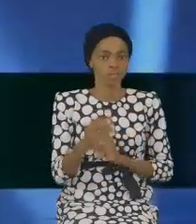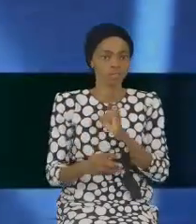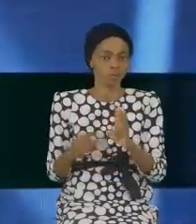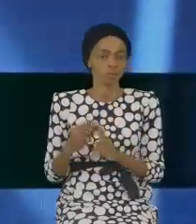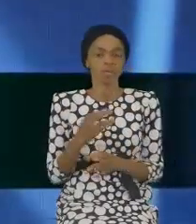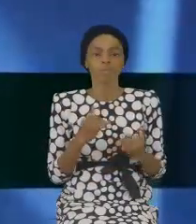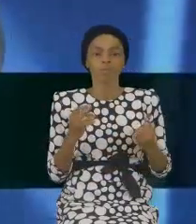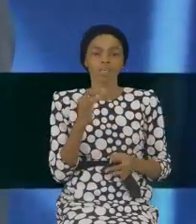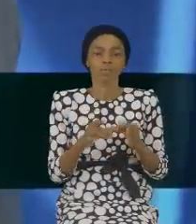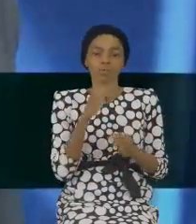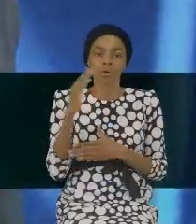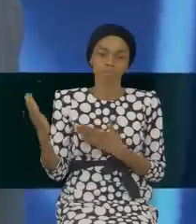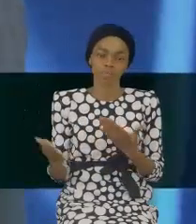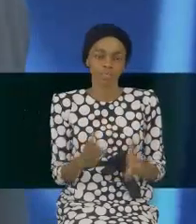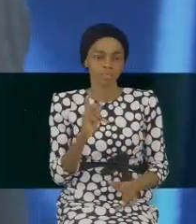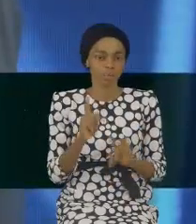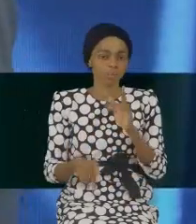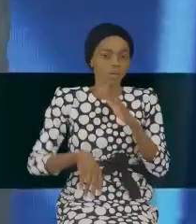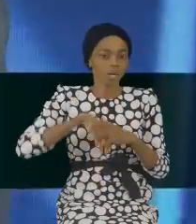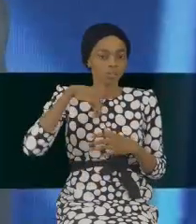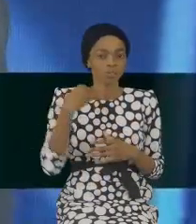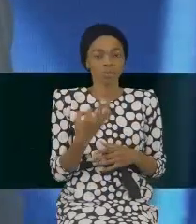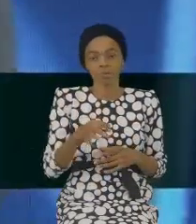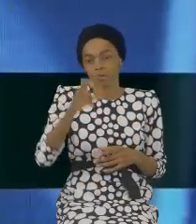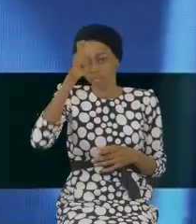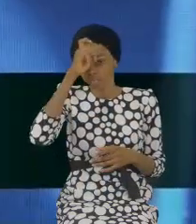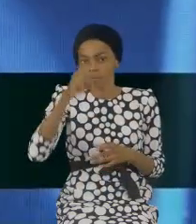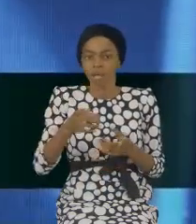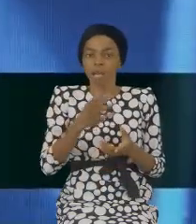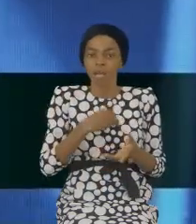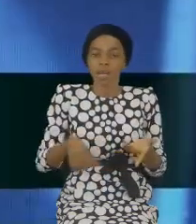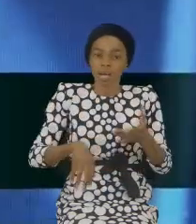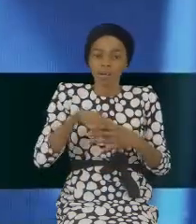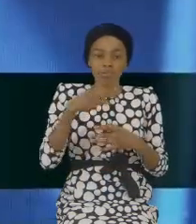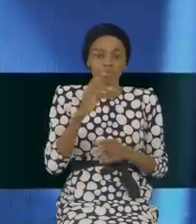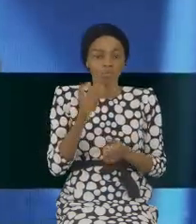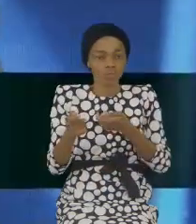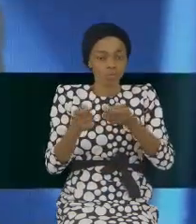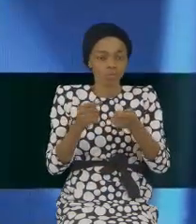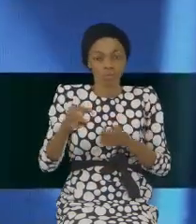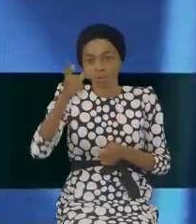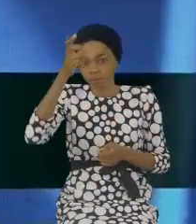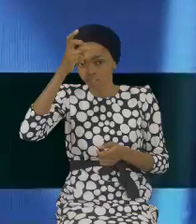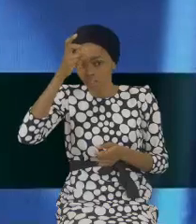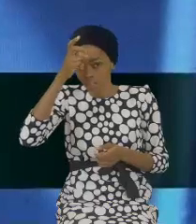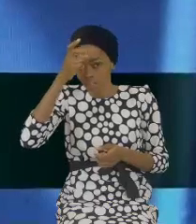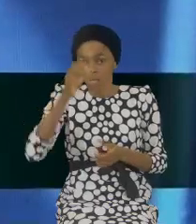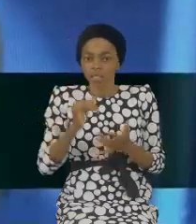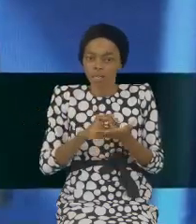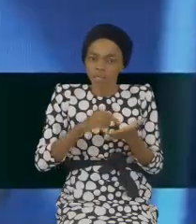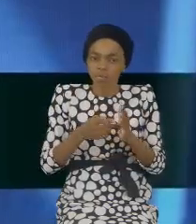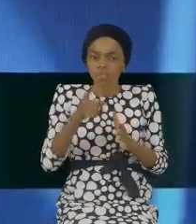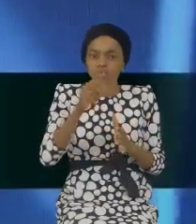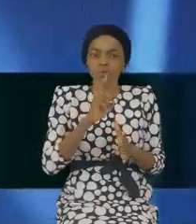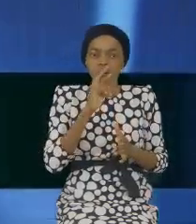people out of Egypt and out of, under the control of Pharaoh, you're bringing the people out of the world and